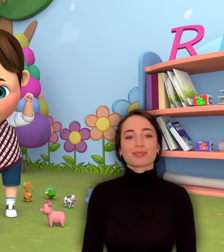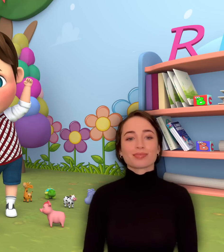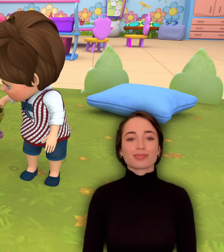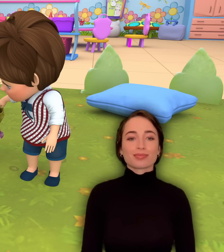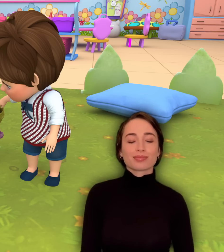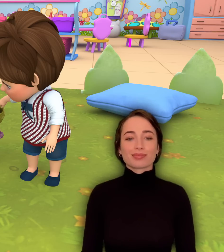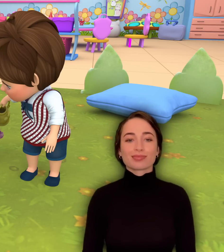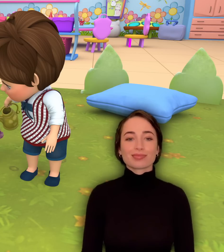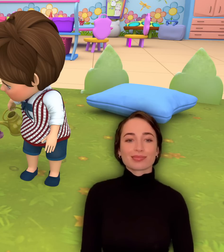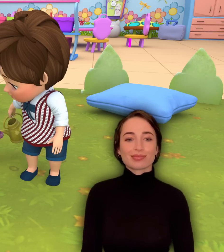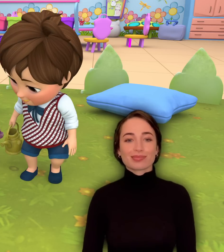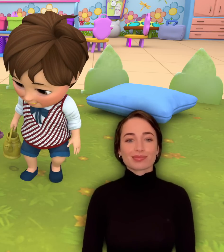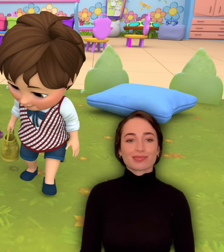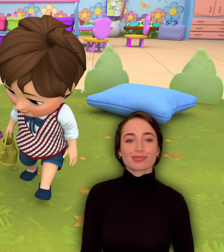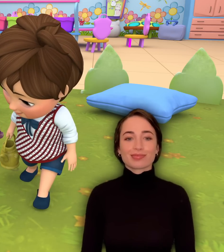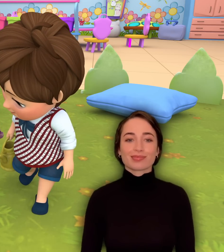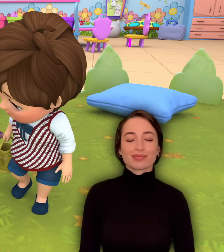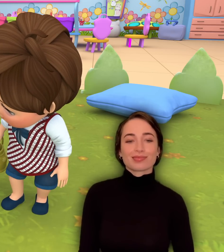E-I-E-I-O.